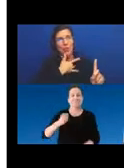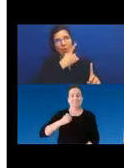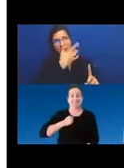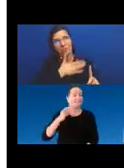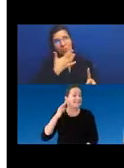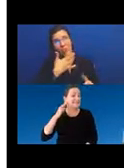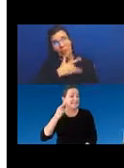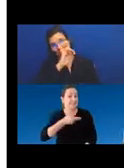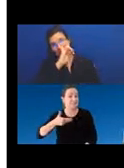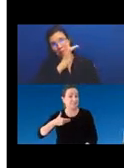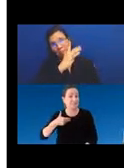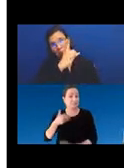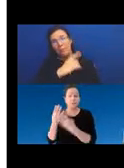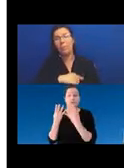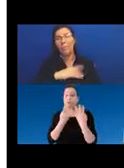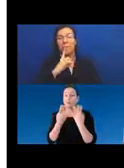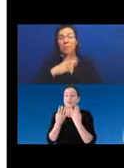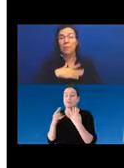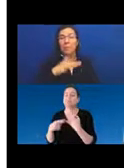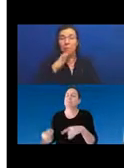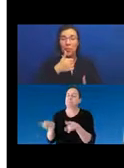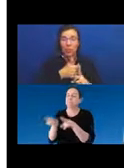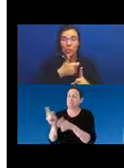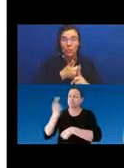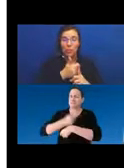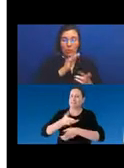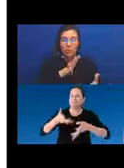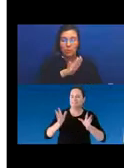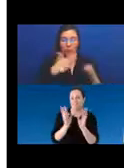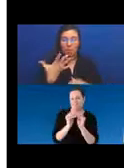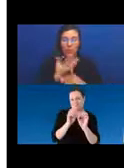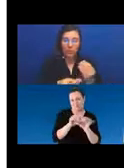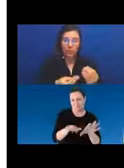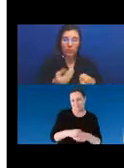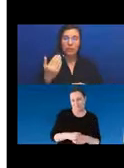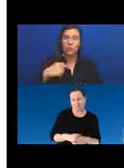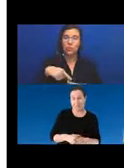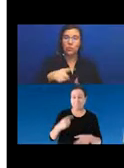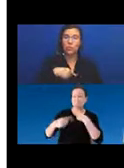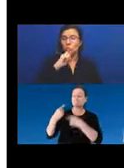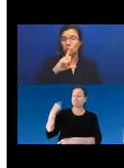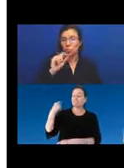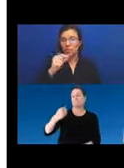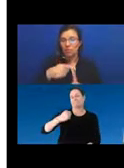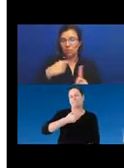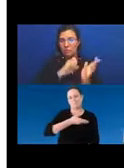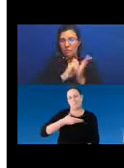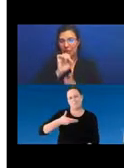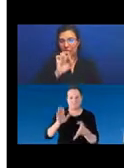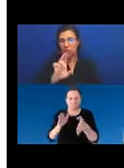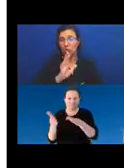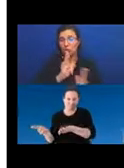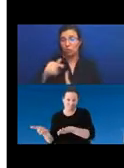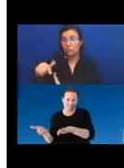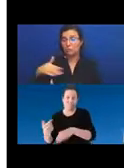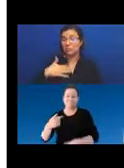Mom. And my mom passed away when I was 20 from cancer. I'm happy to say that my deaf sister